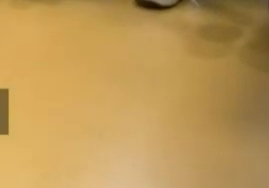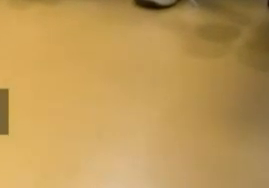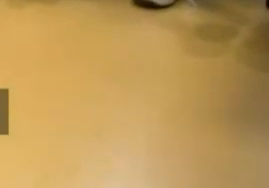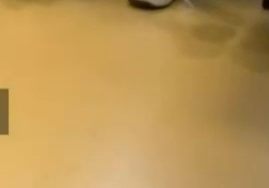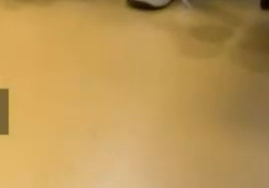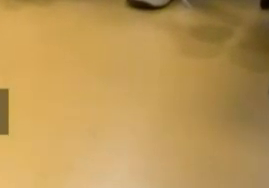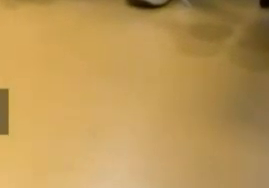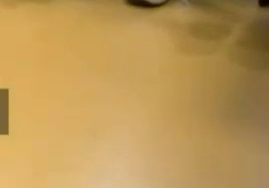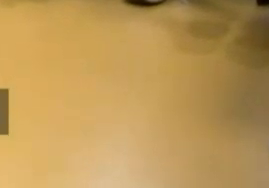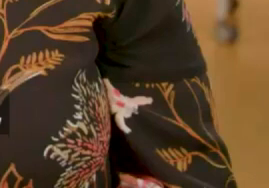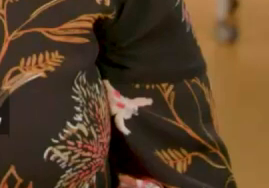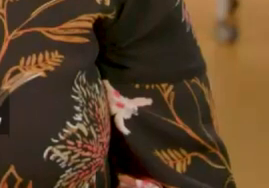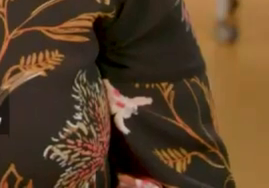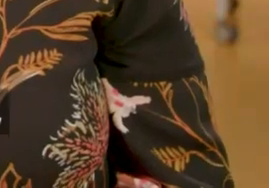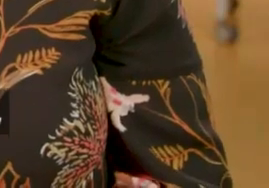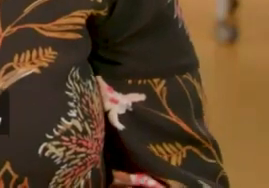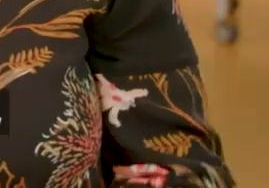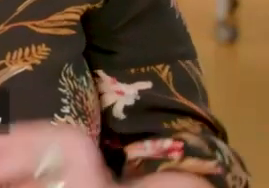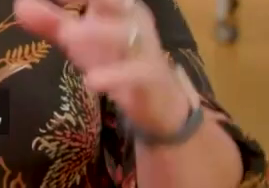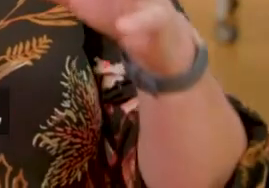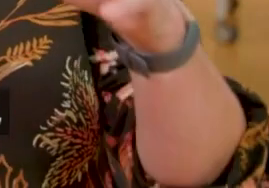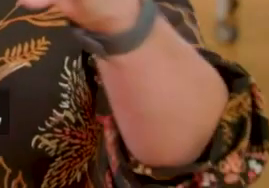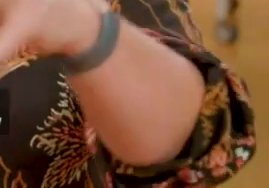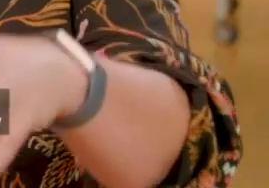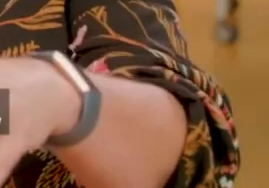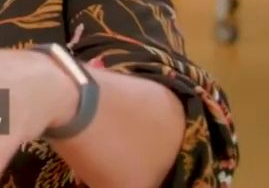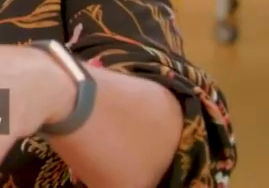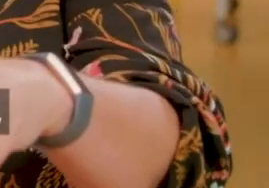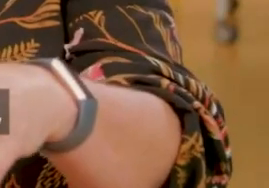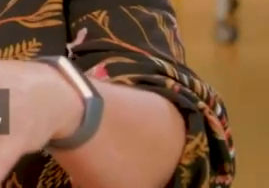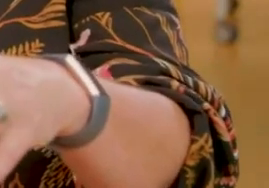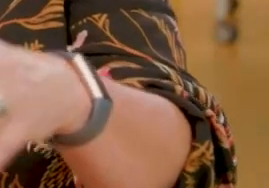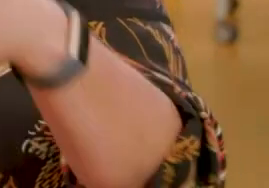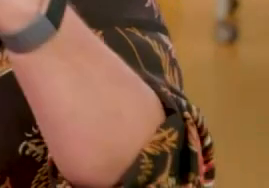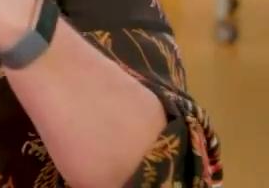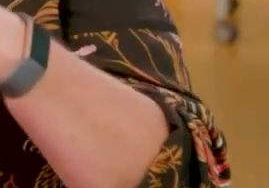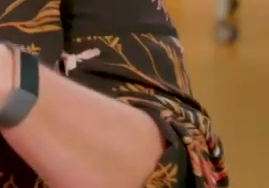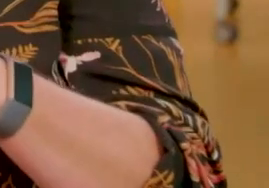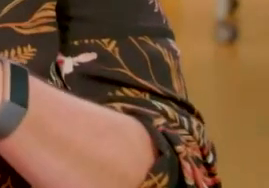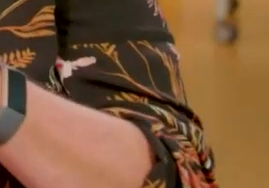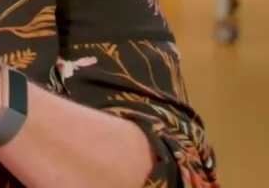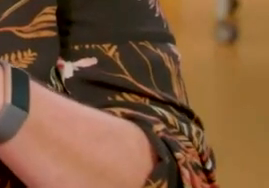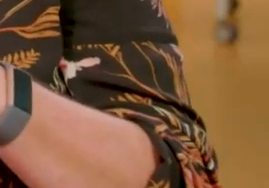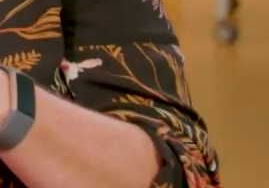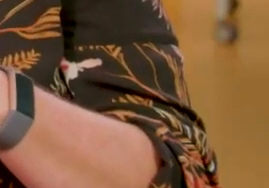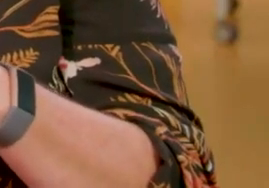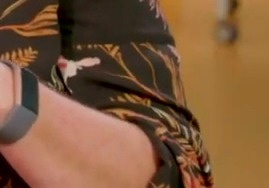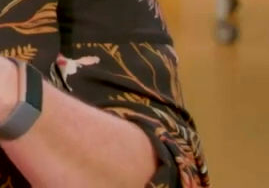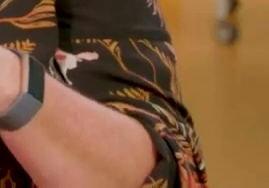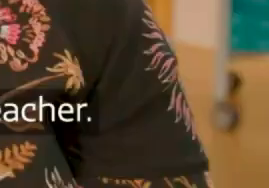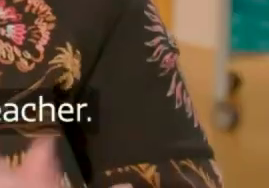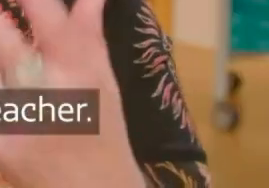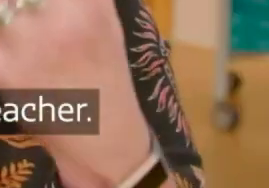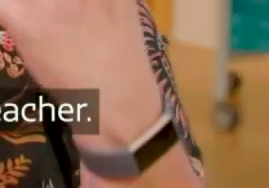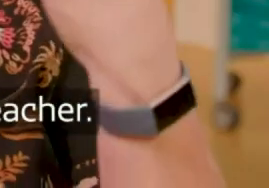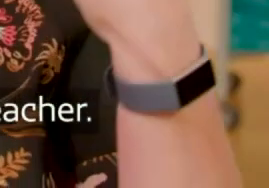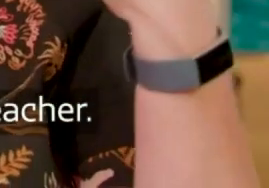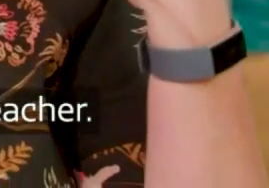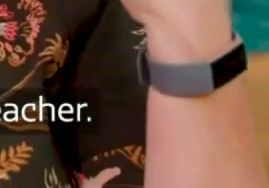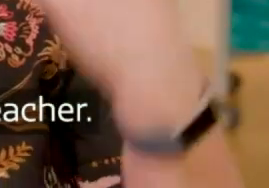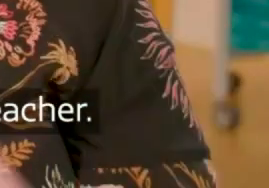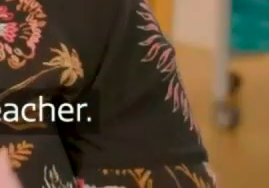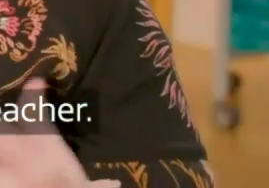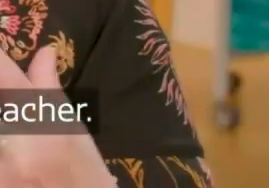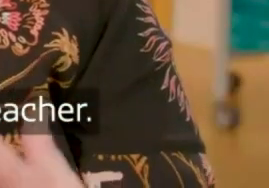kooperativer Unterricht, in dem Schüler auch gemeinsam Probleme lösen, nicht immer nur der Lehrer gefragt ist. Das heißt,